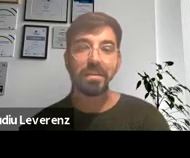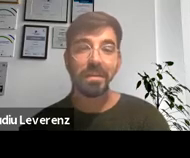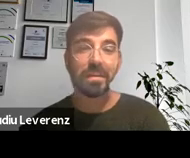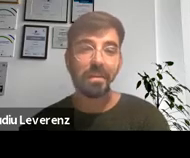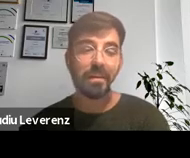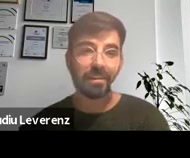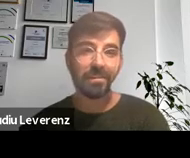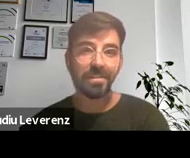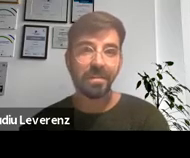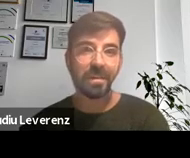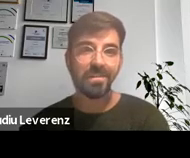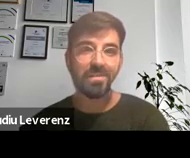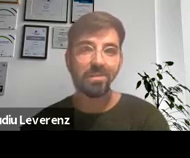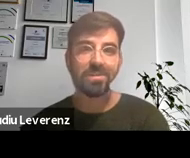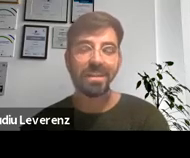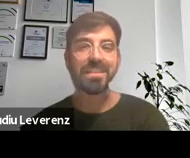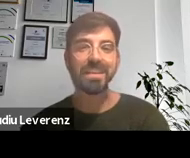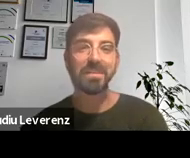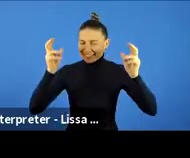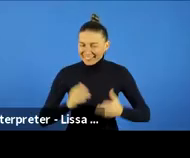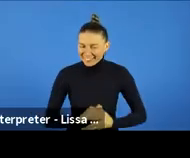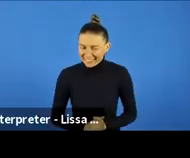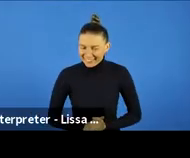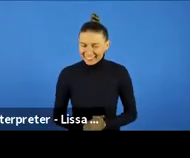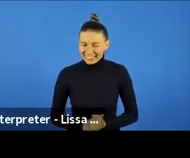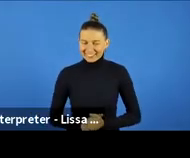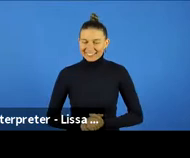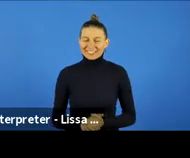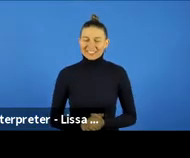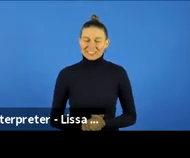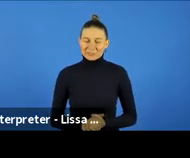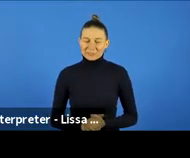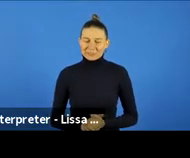behind the key characteristic behind the solution. Next slide, please.